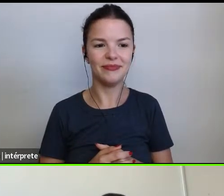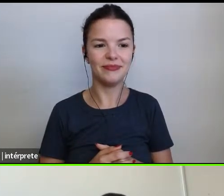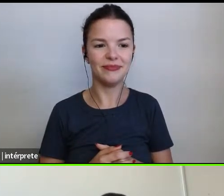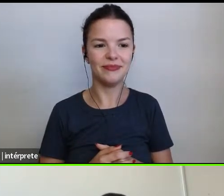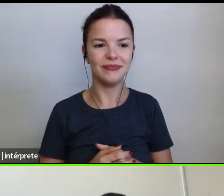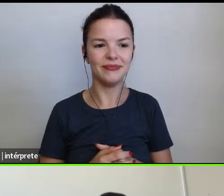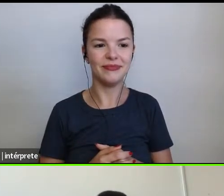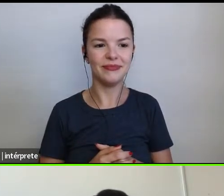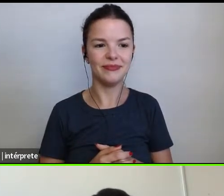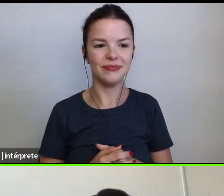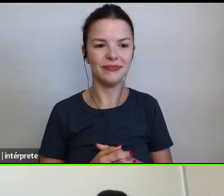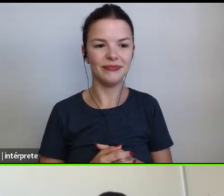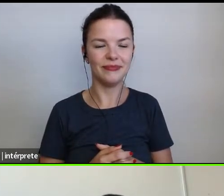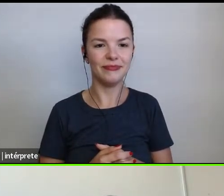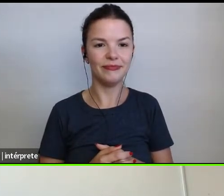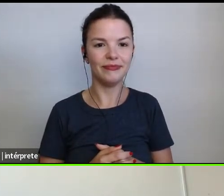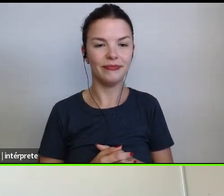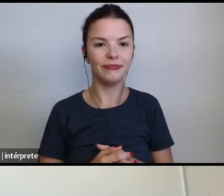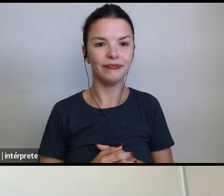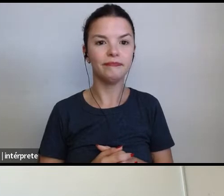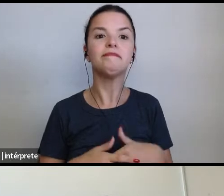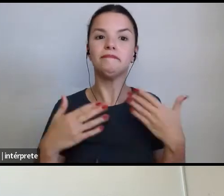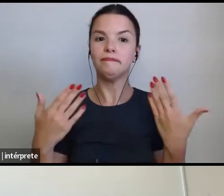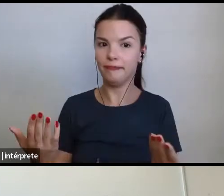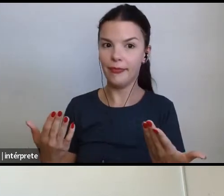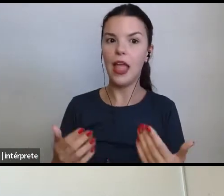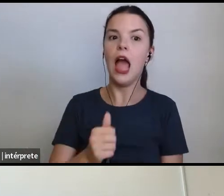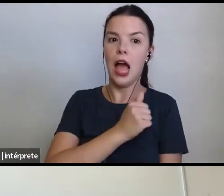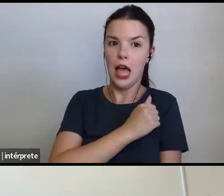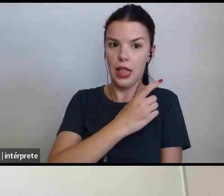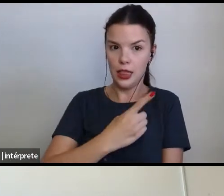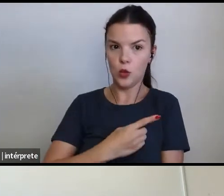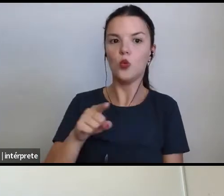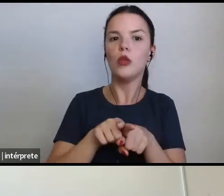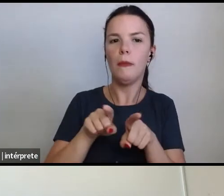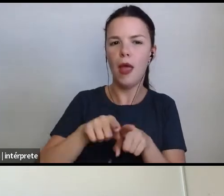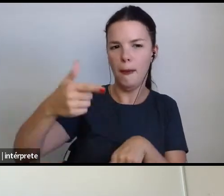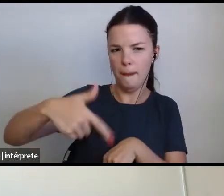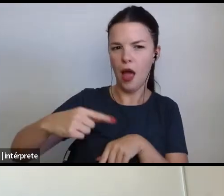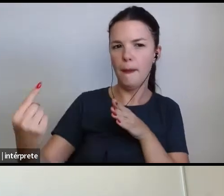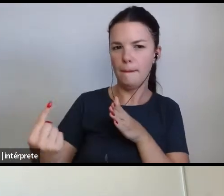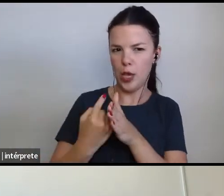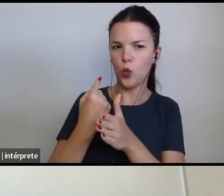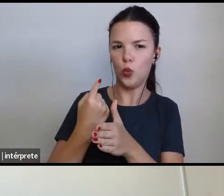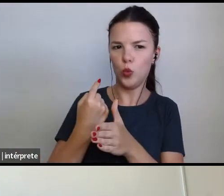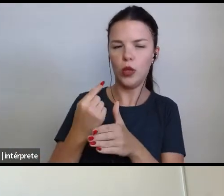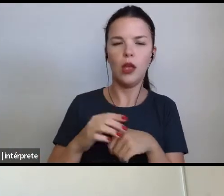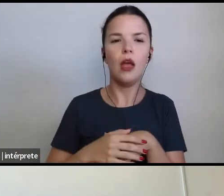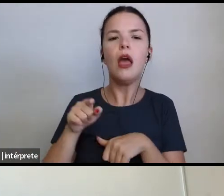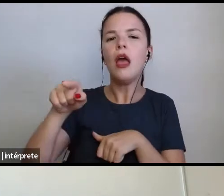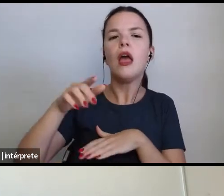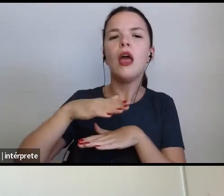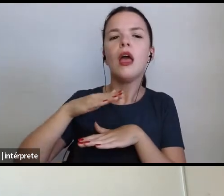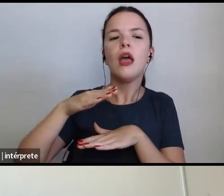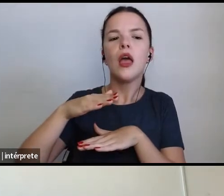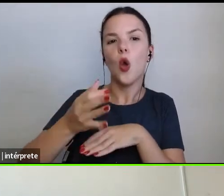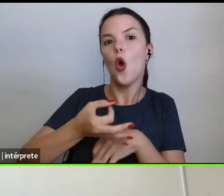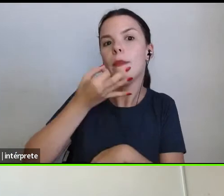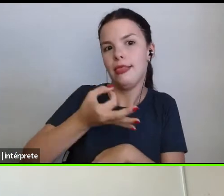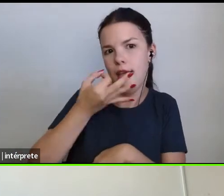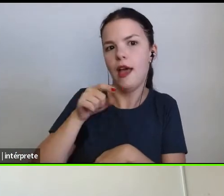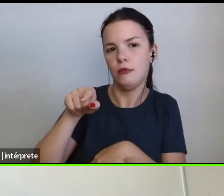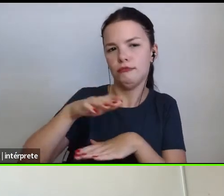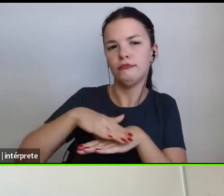Anderson also has an observation. He says, very